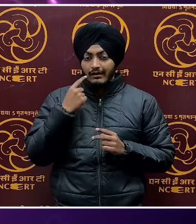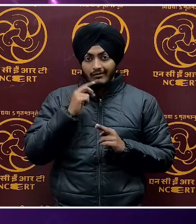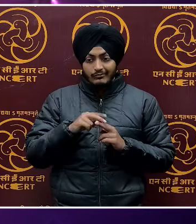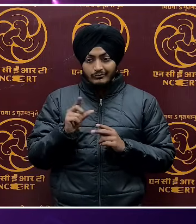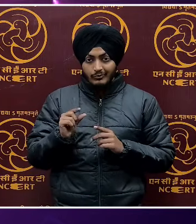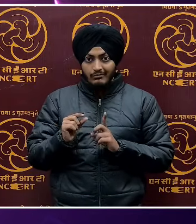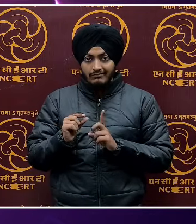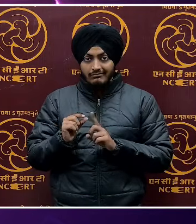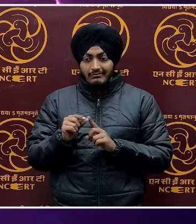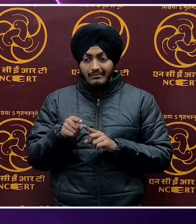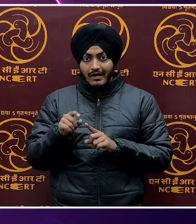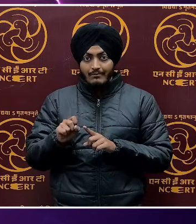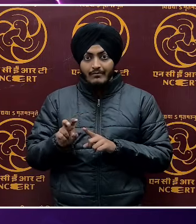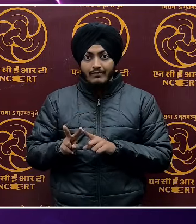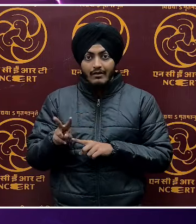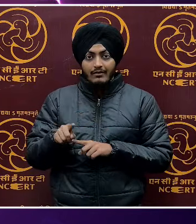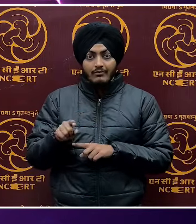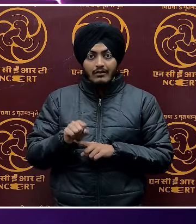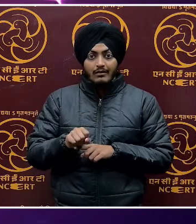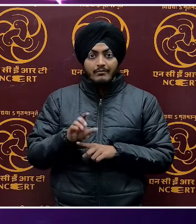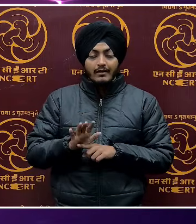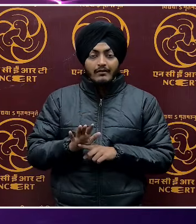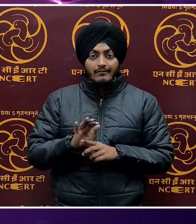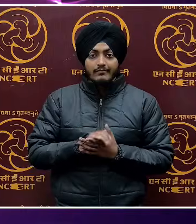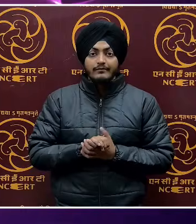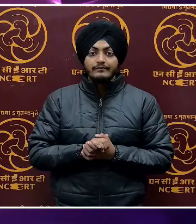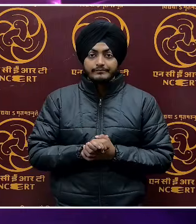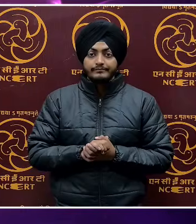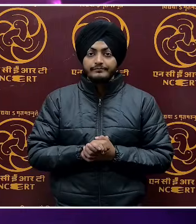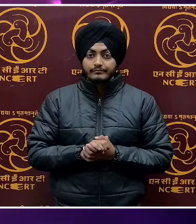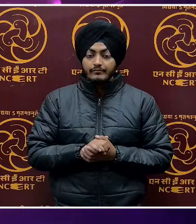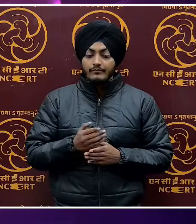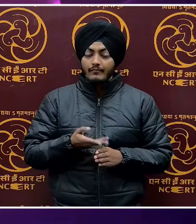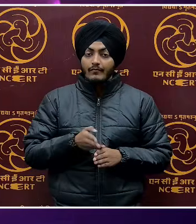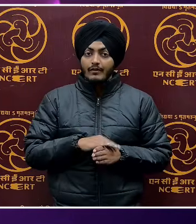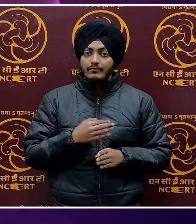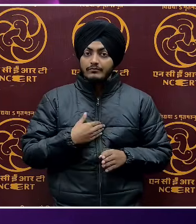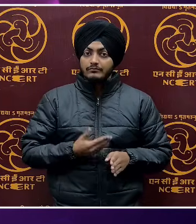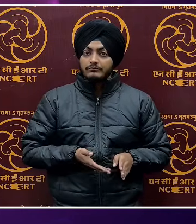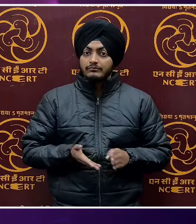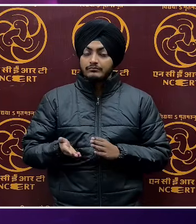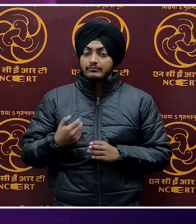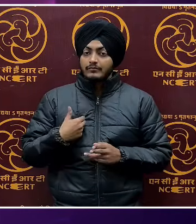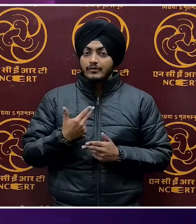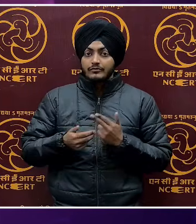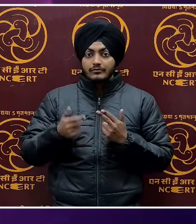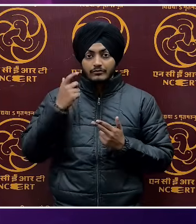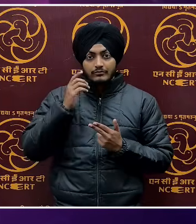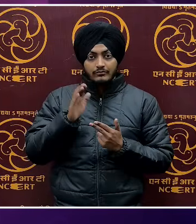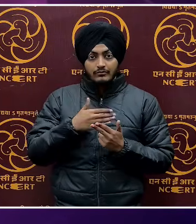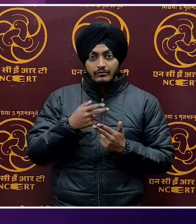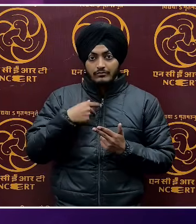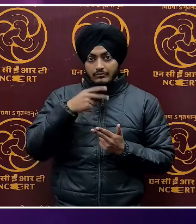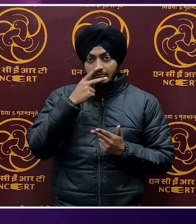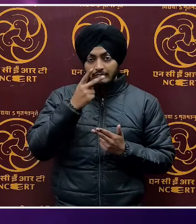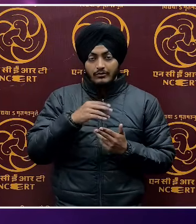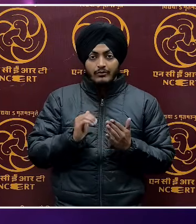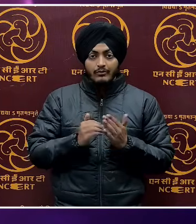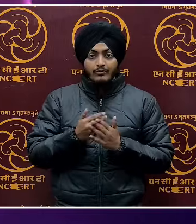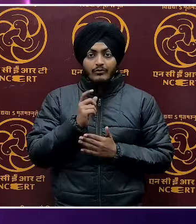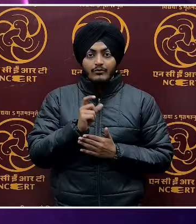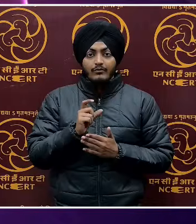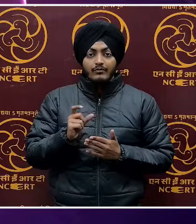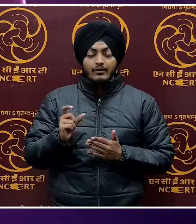holds huge values. Okay, so we are talking about this, but before moving to our poem, we will look into some new words that